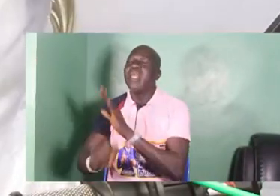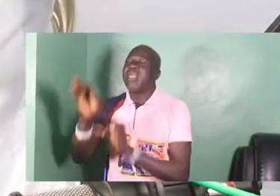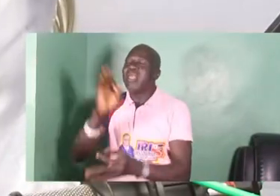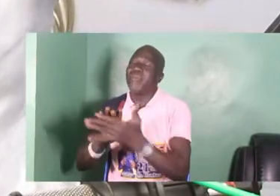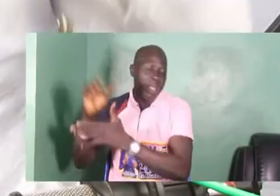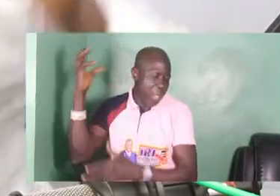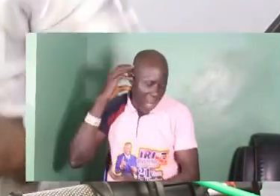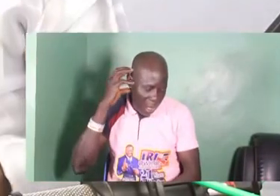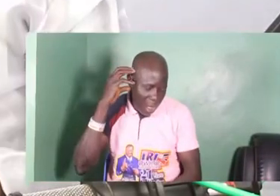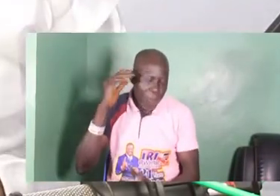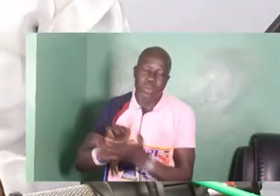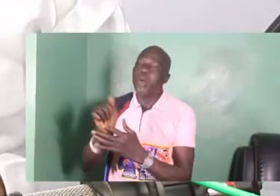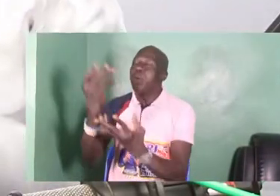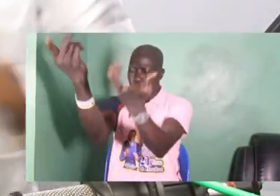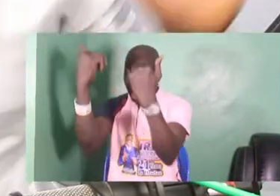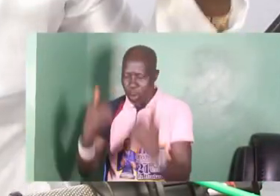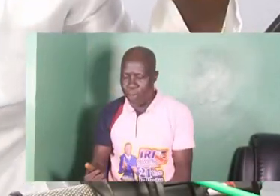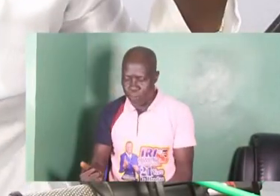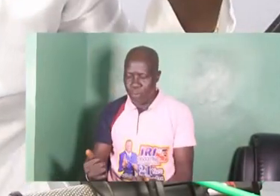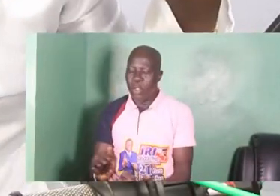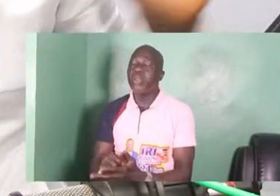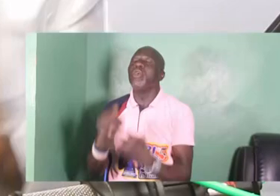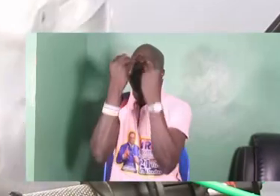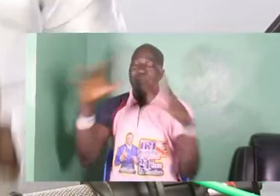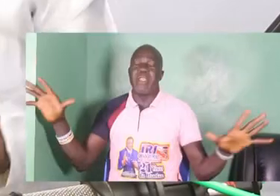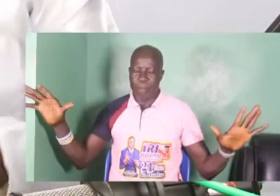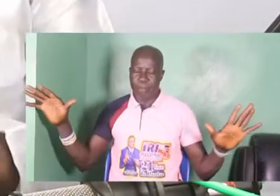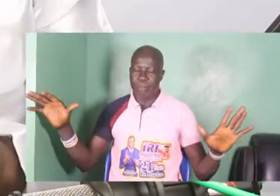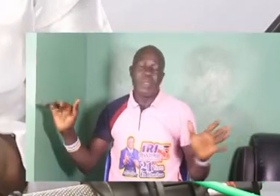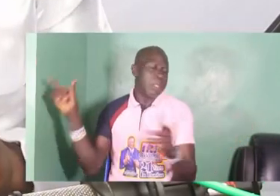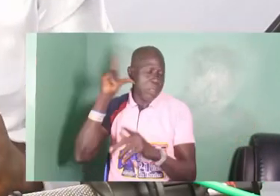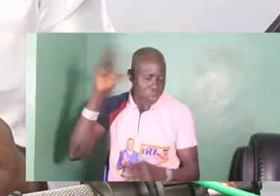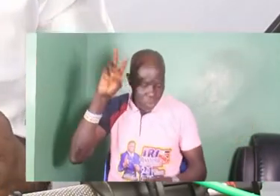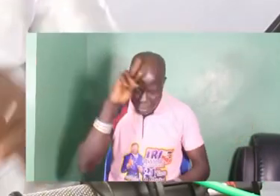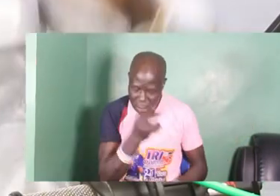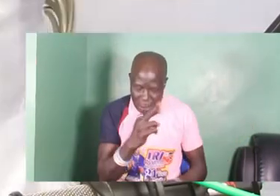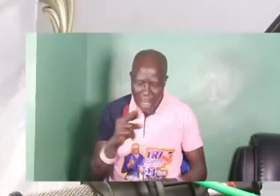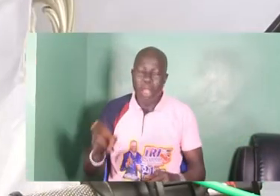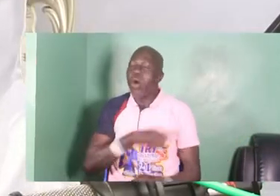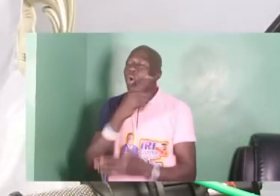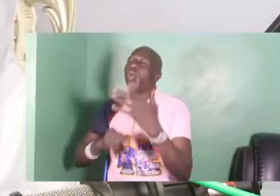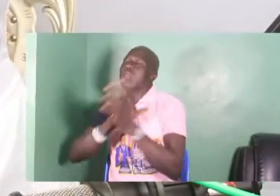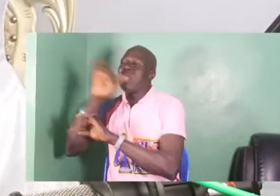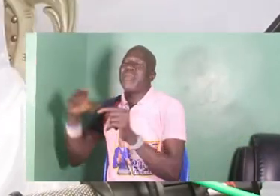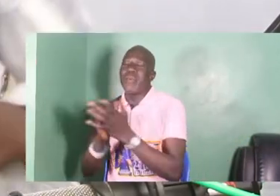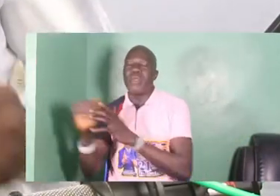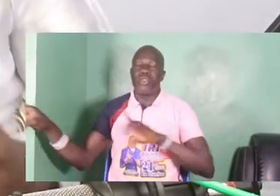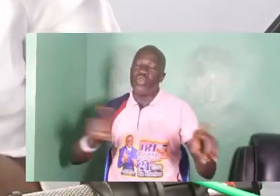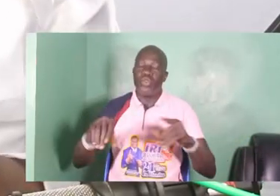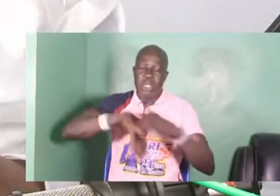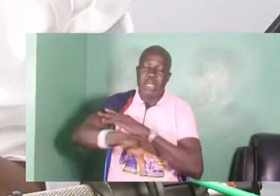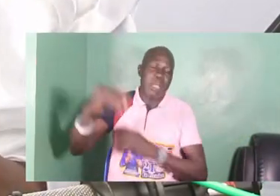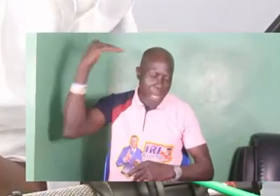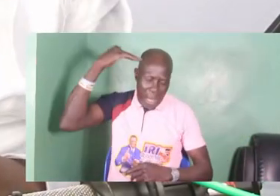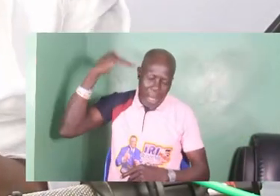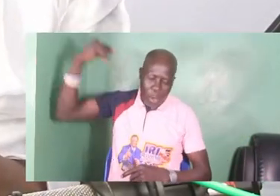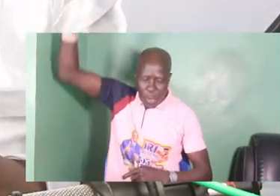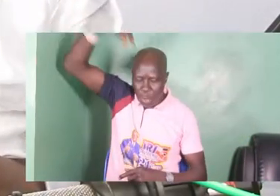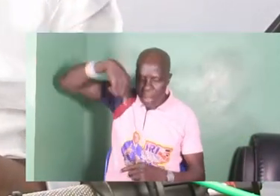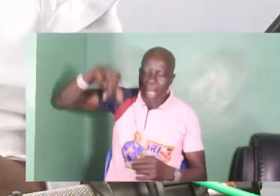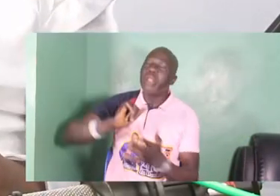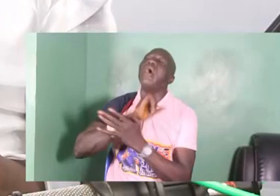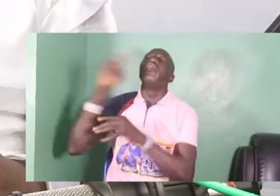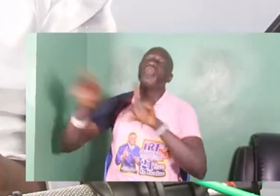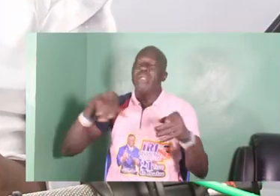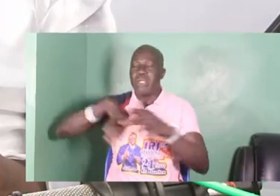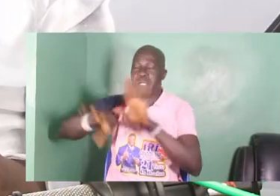important. If we hear, you the one, and you come, you are free. This is sir. Everything we are doing at every time, we're doing it